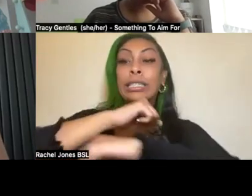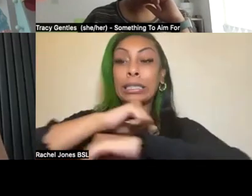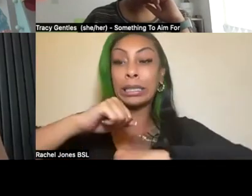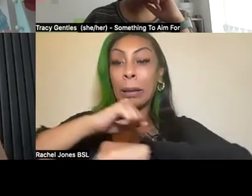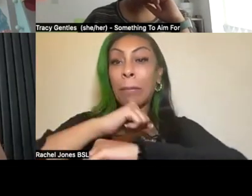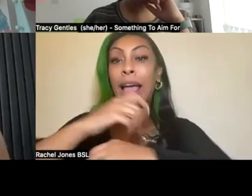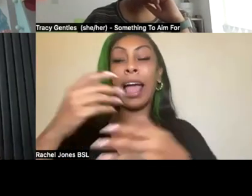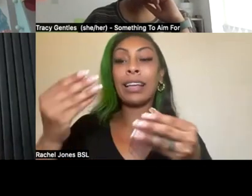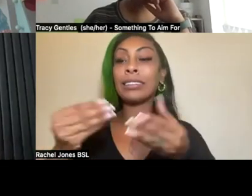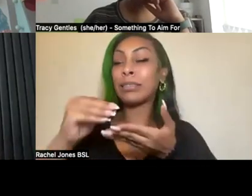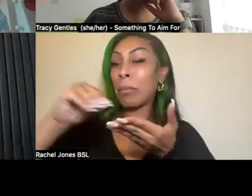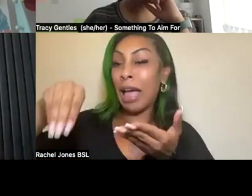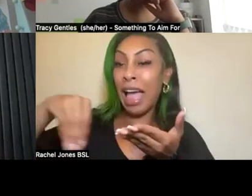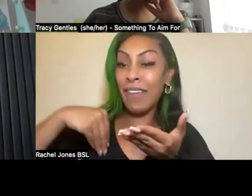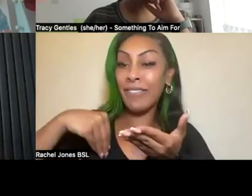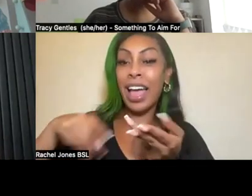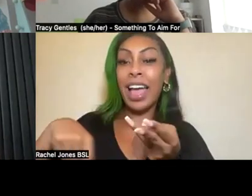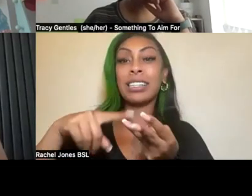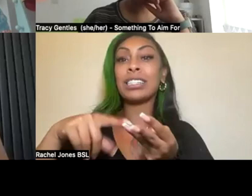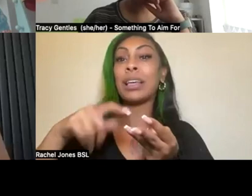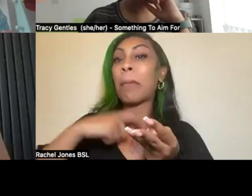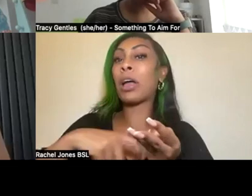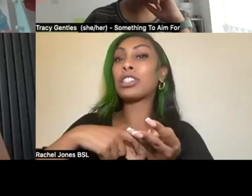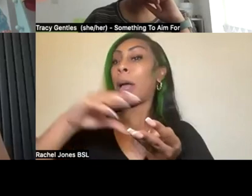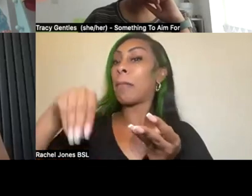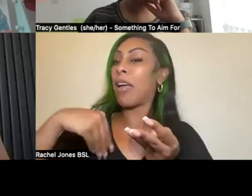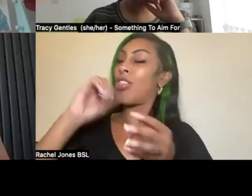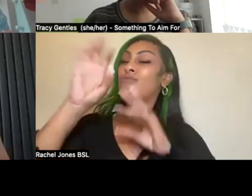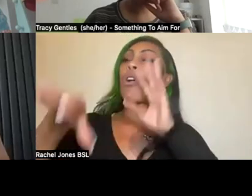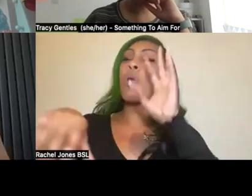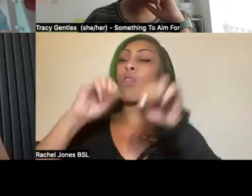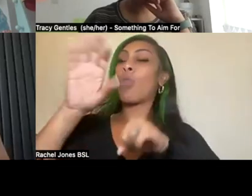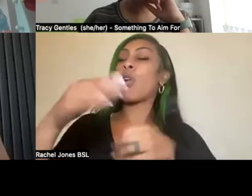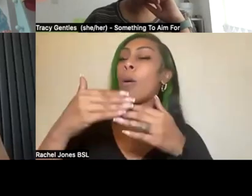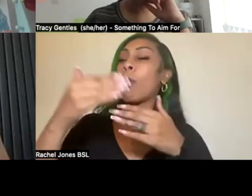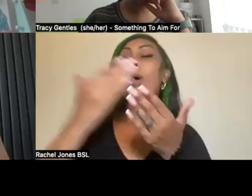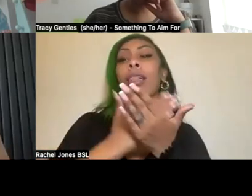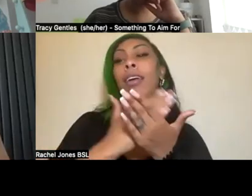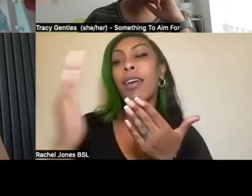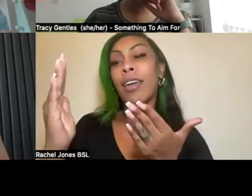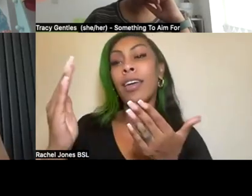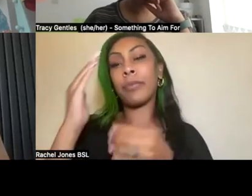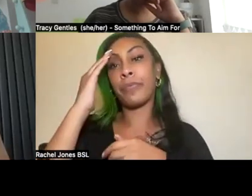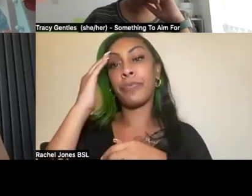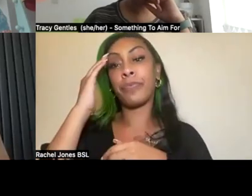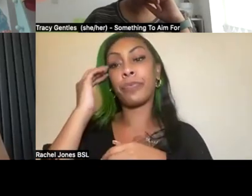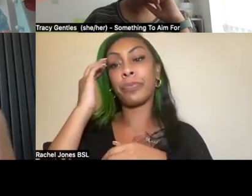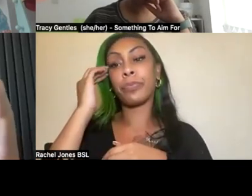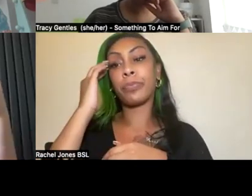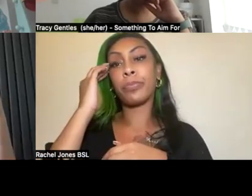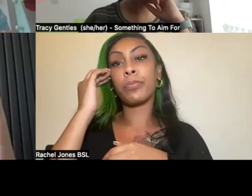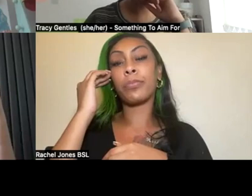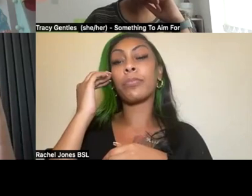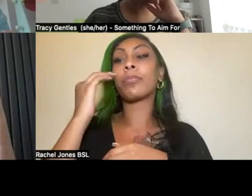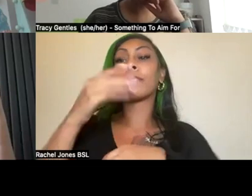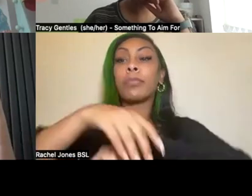advances, personalized payment terms. I just throw that out there more clearly. And externally, I think we're going to proactively